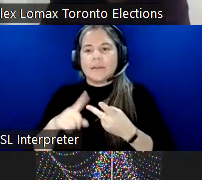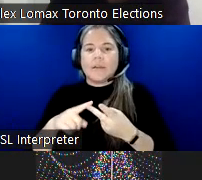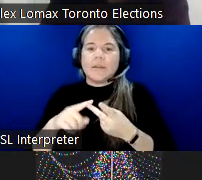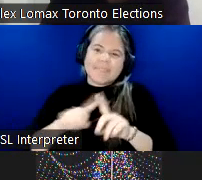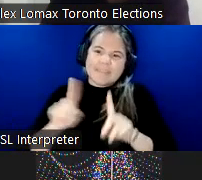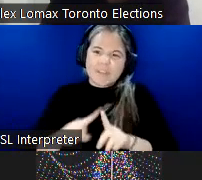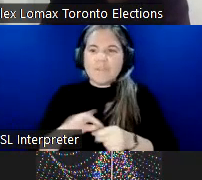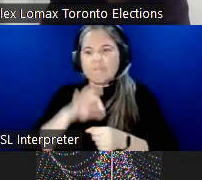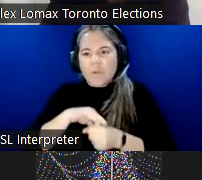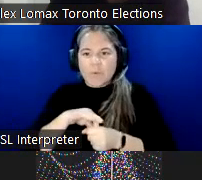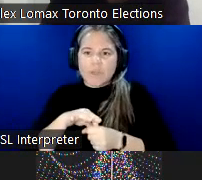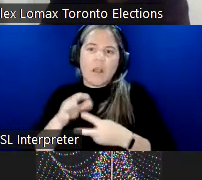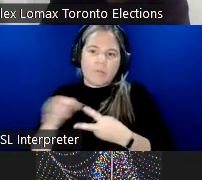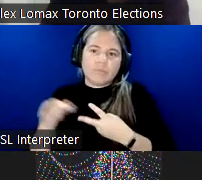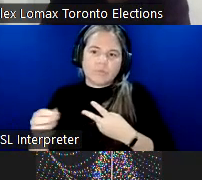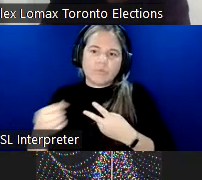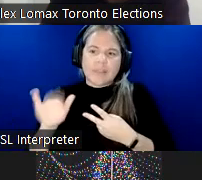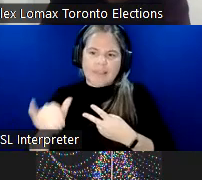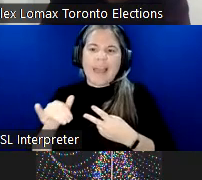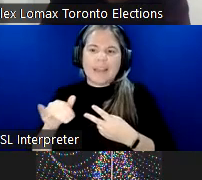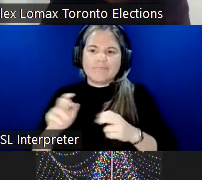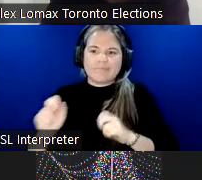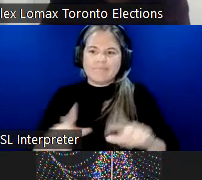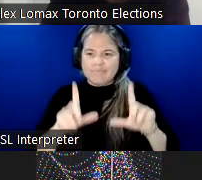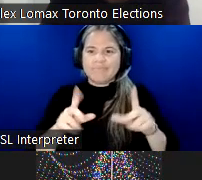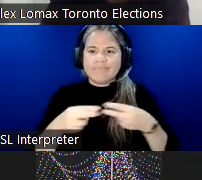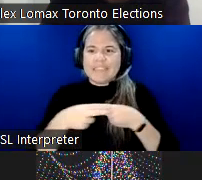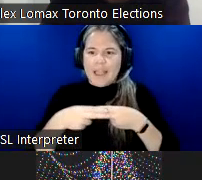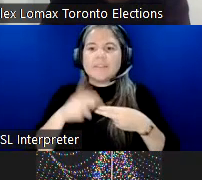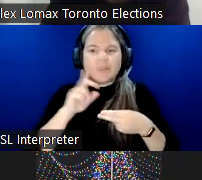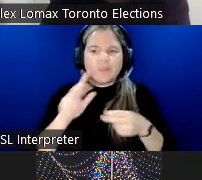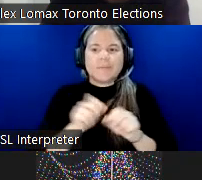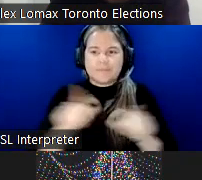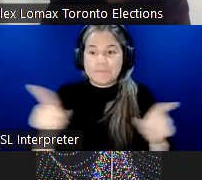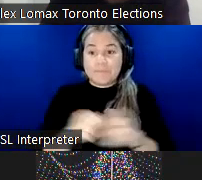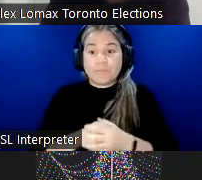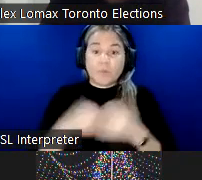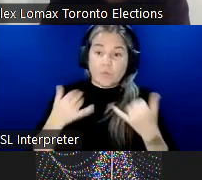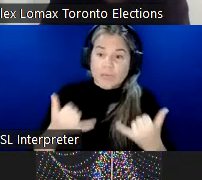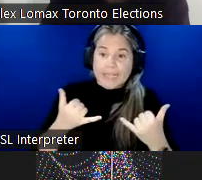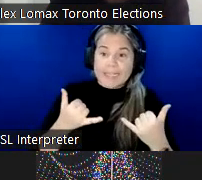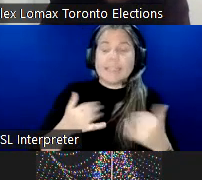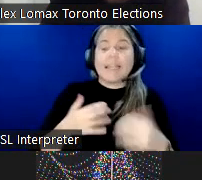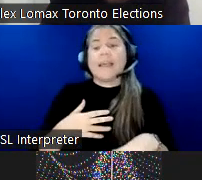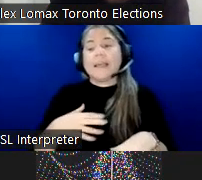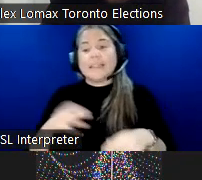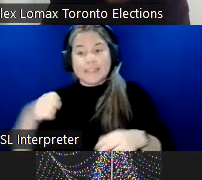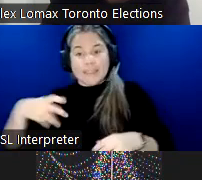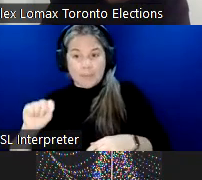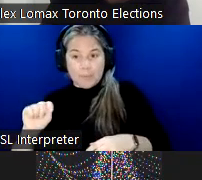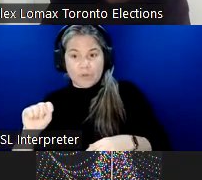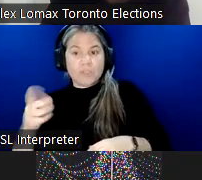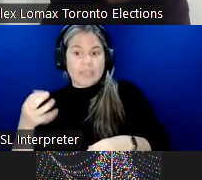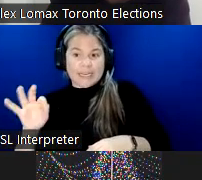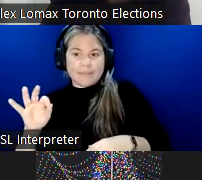different voting options. So we'll share that out. We are going to post both today's event and September 19th event